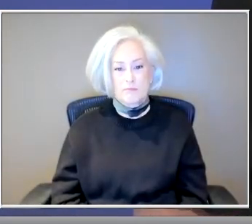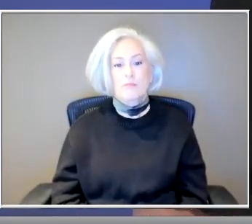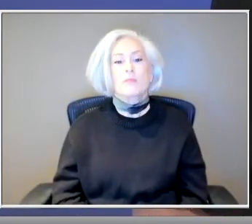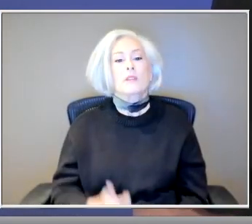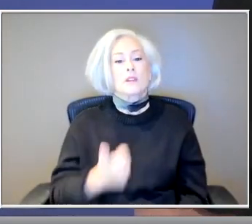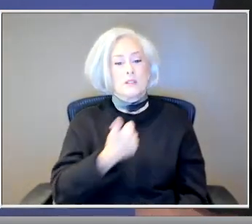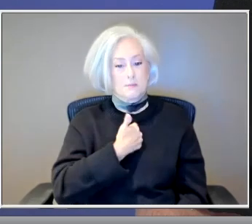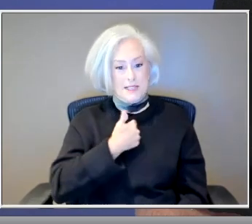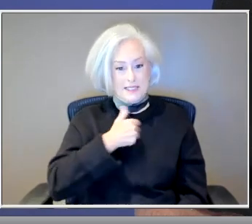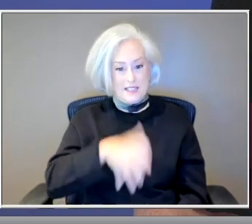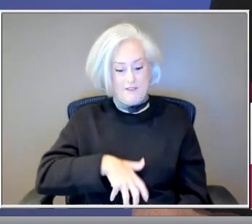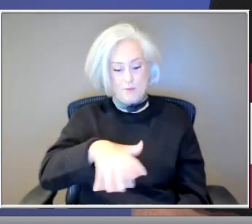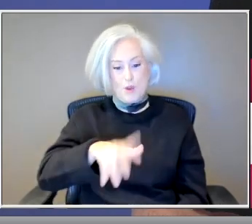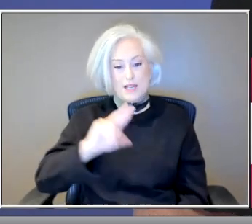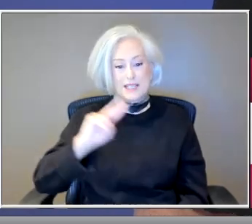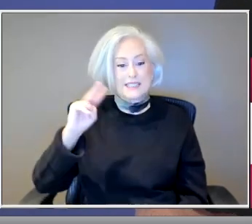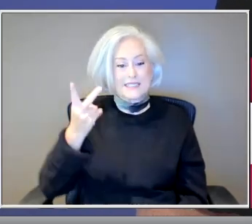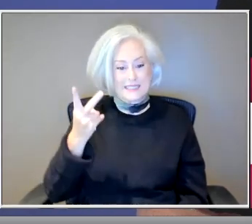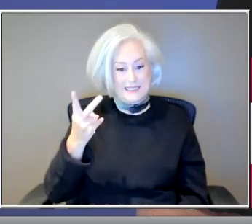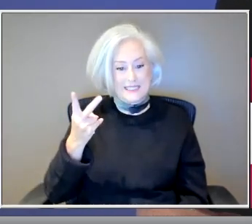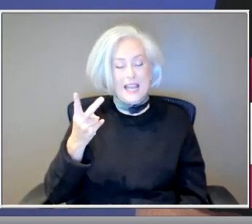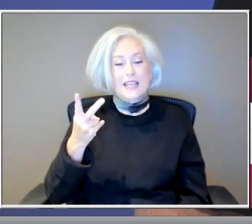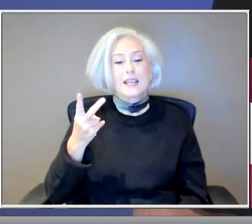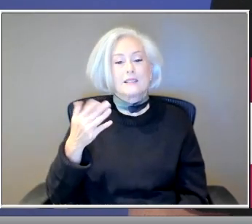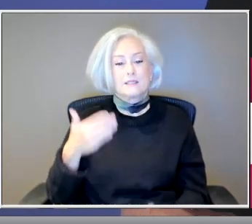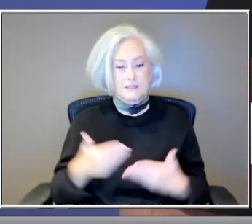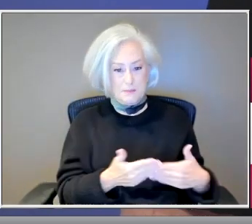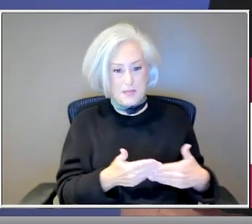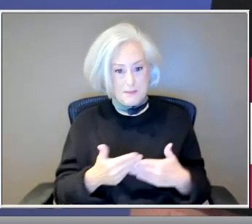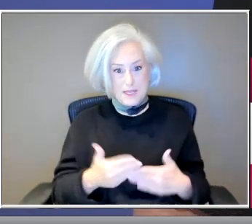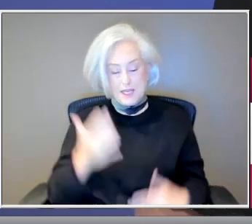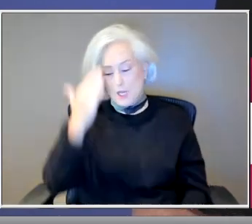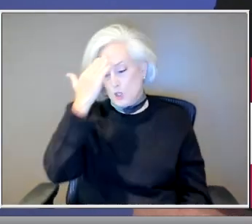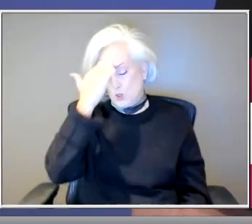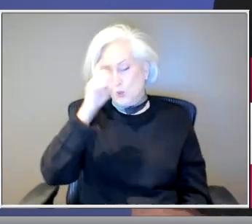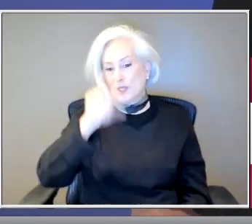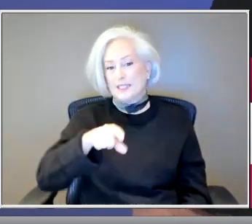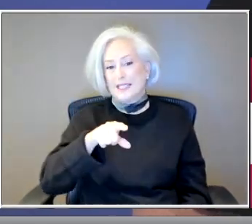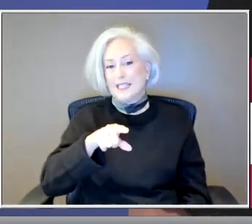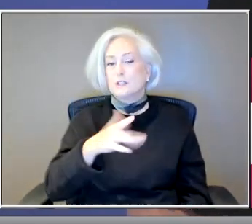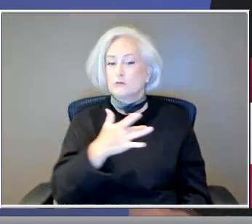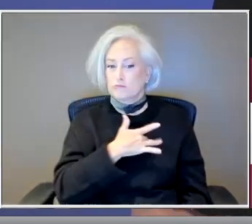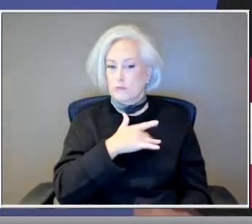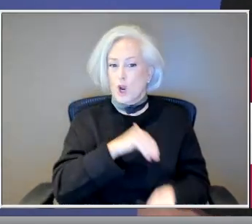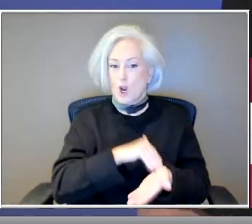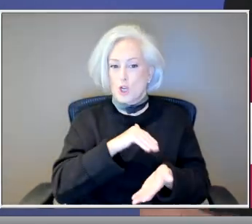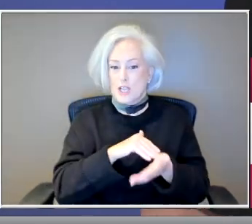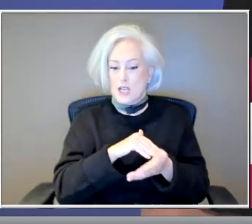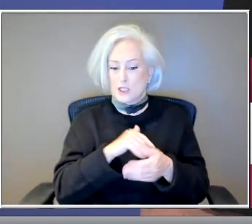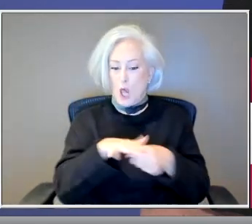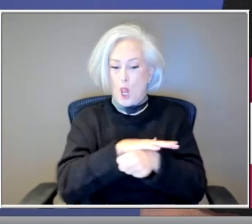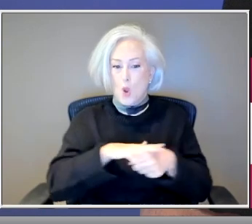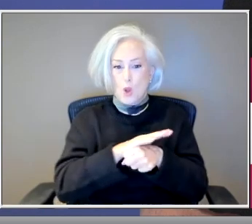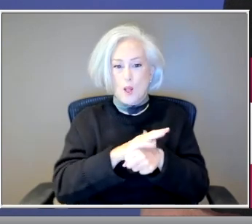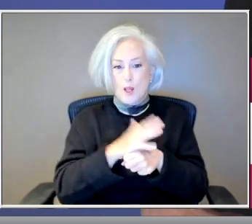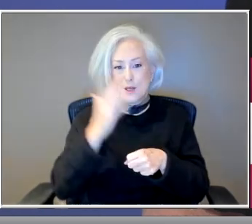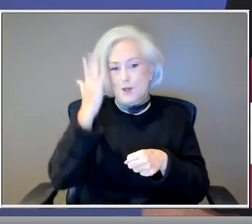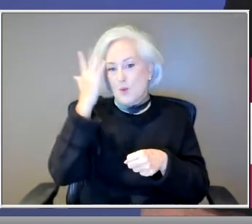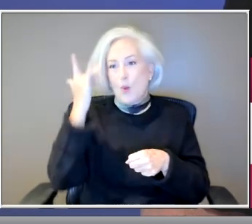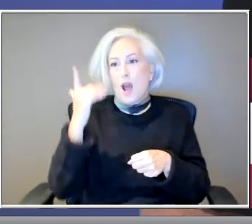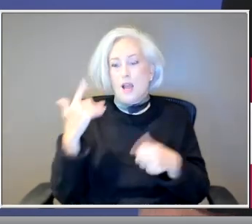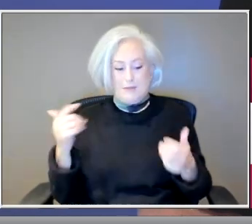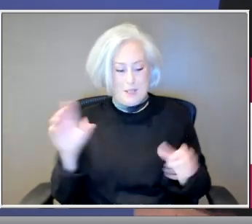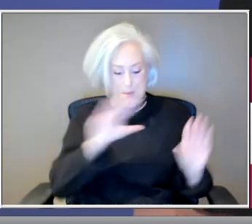my second child, I knew that I needed to get a cardiologist locally because I was a new patient person to Kansas City,